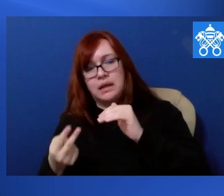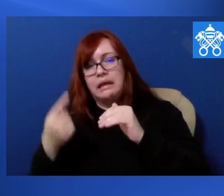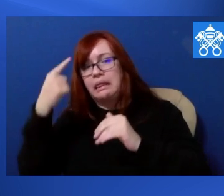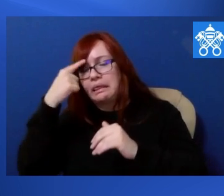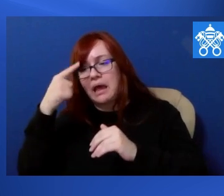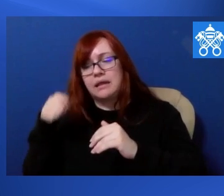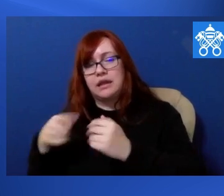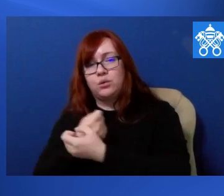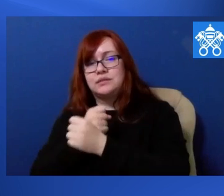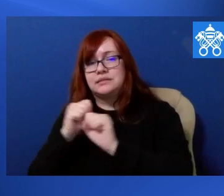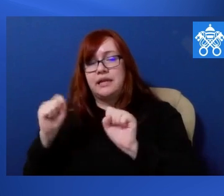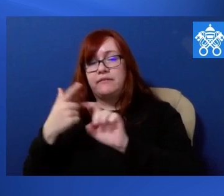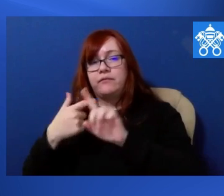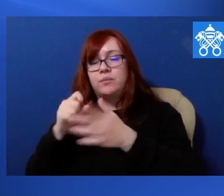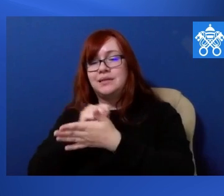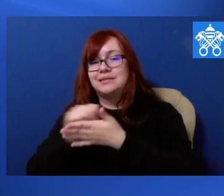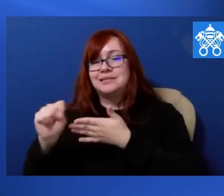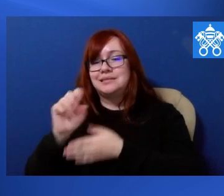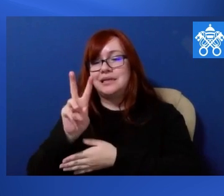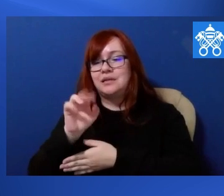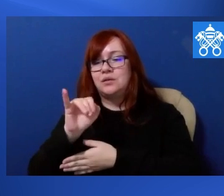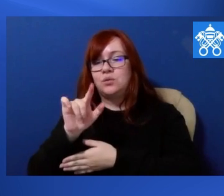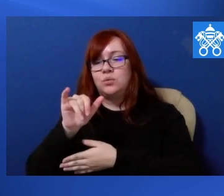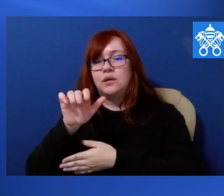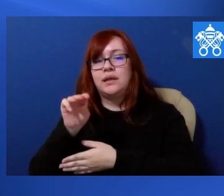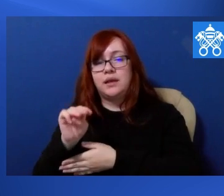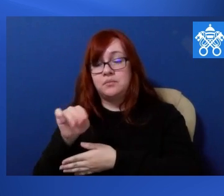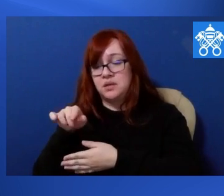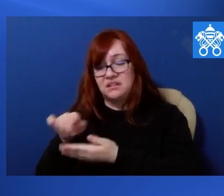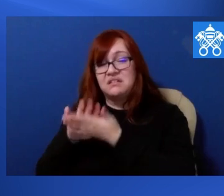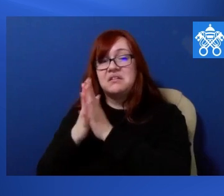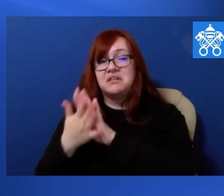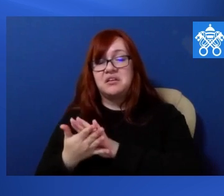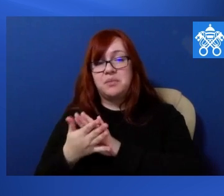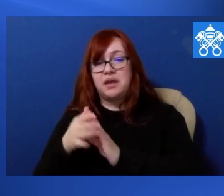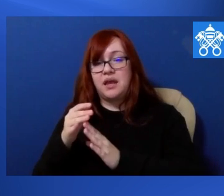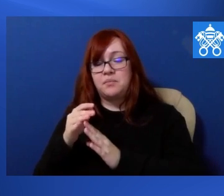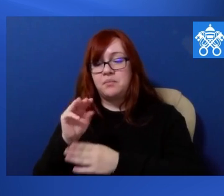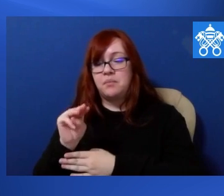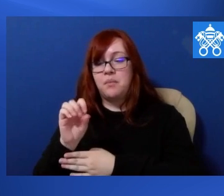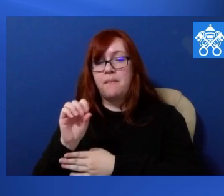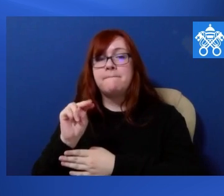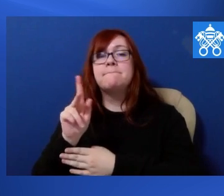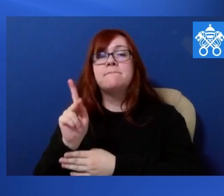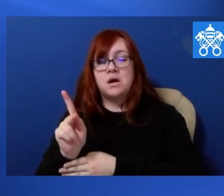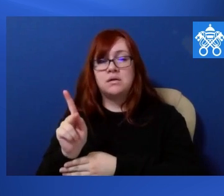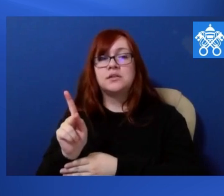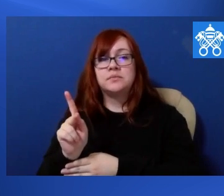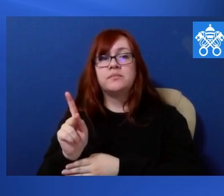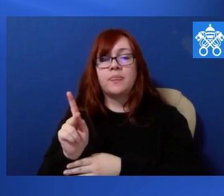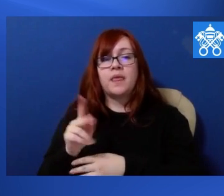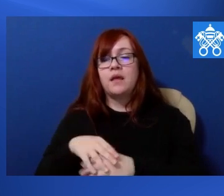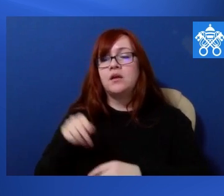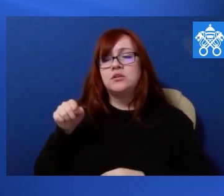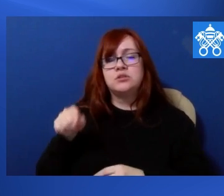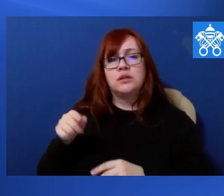then he became a monk and painted this image. This particular icon dates back to the 12th